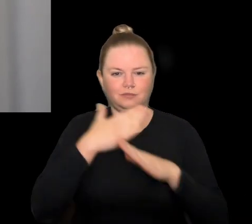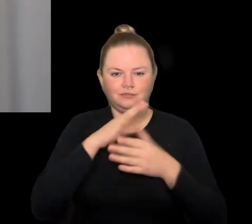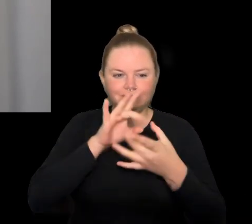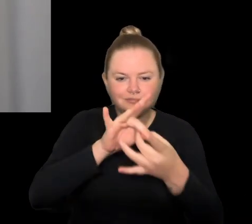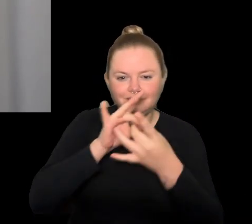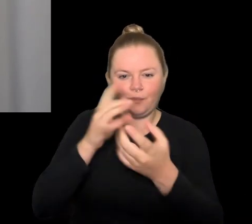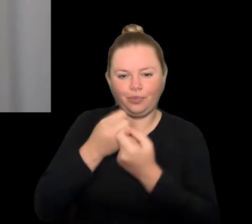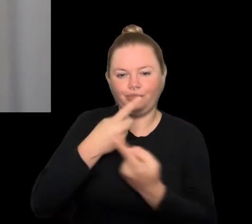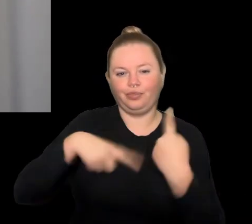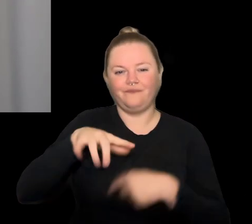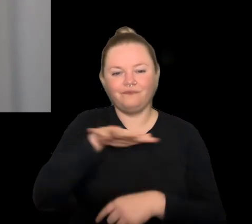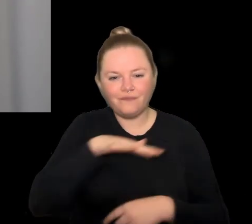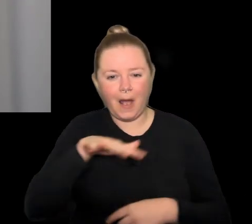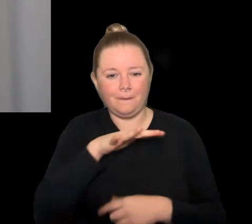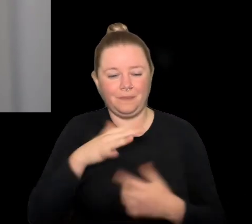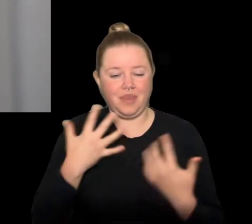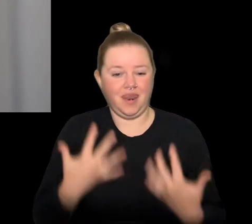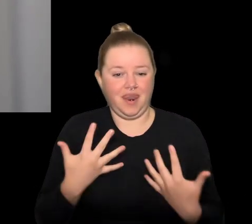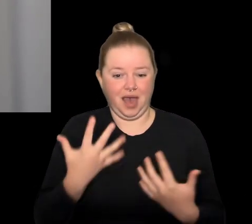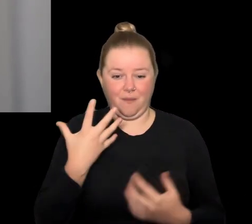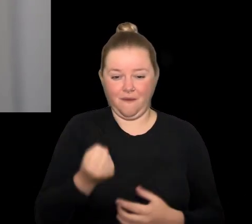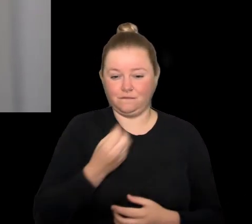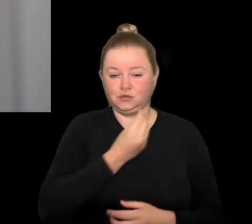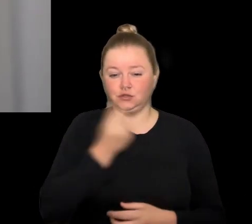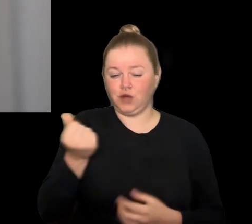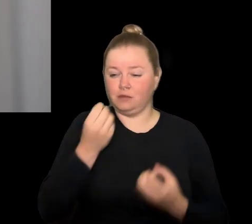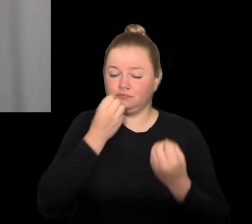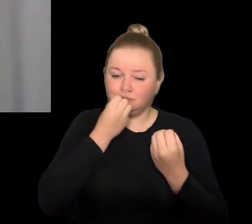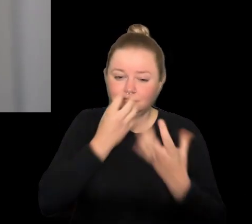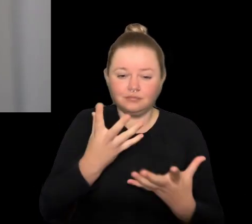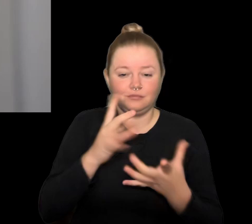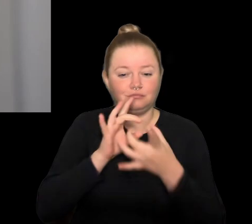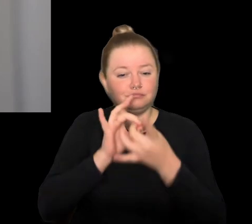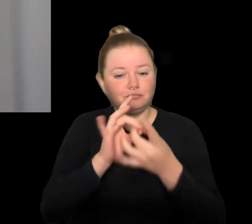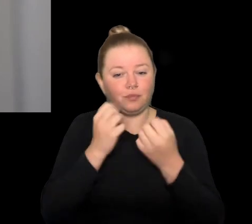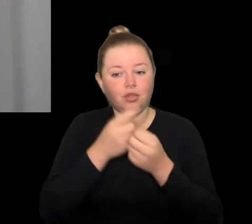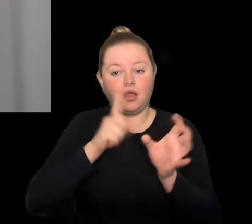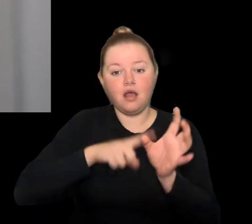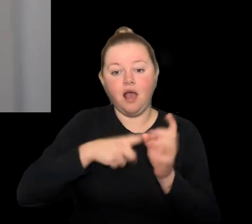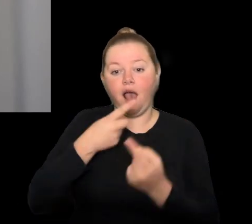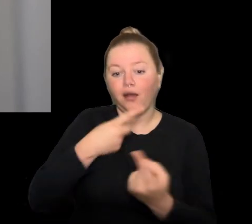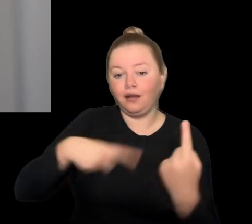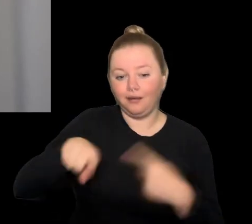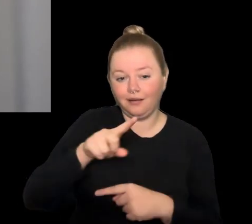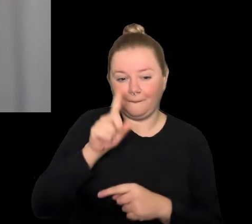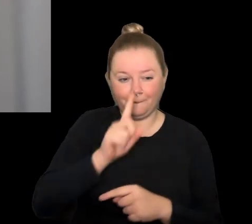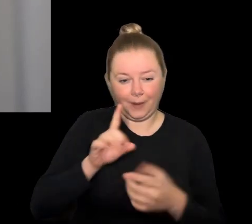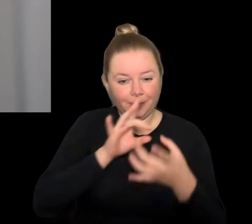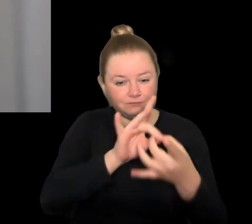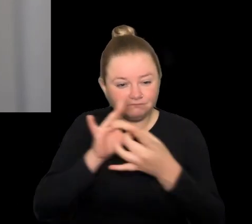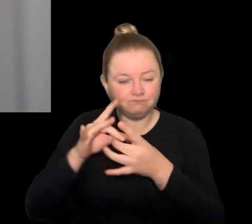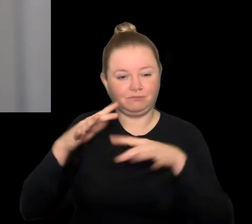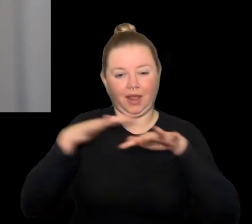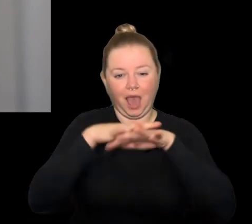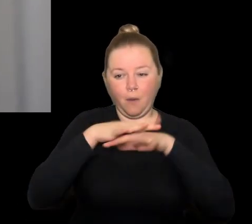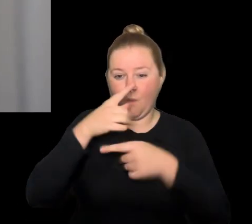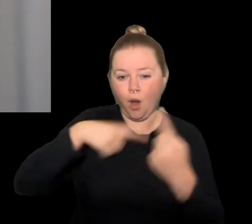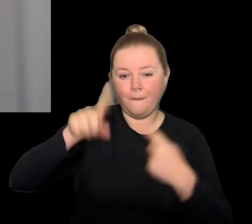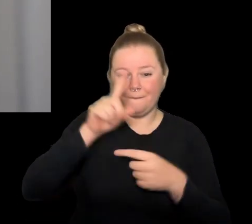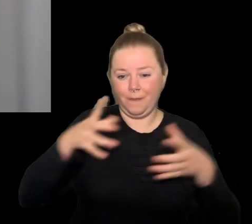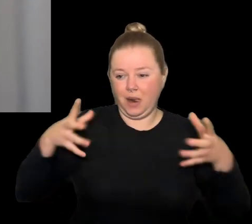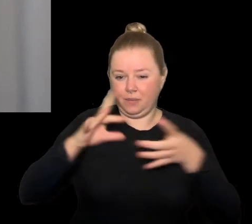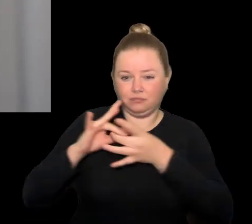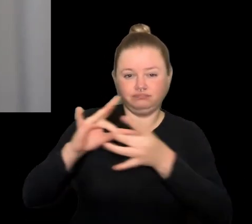families on this project, and we've now got some beautiful relationships with young people and